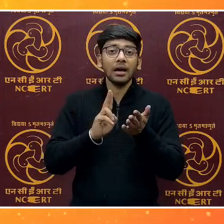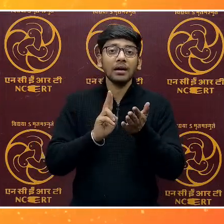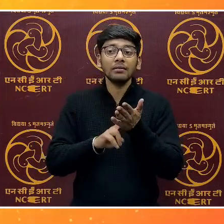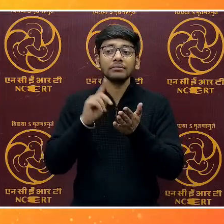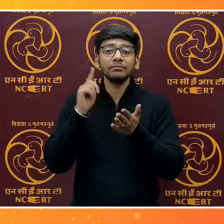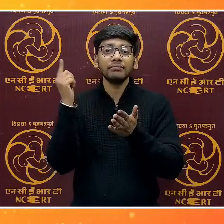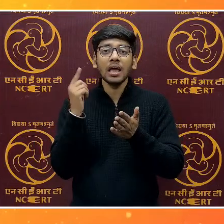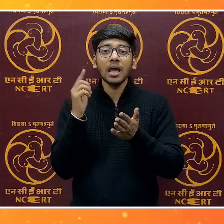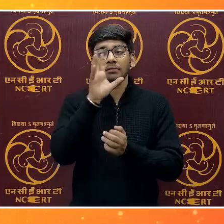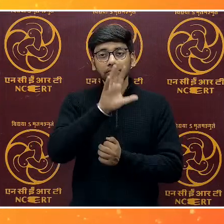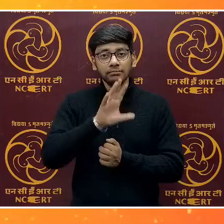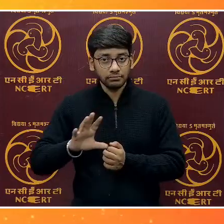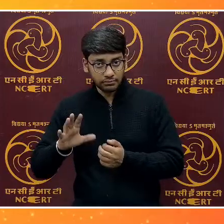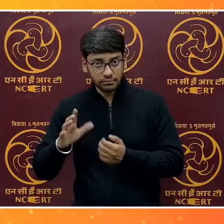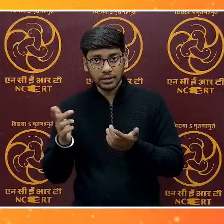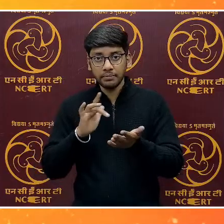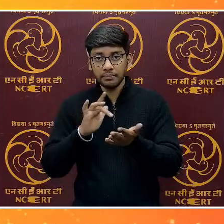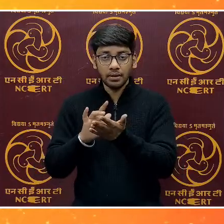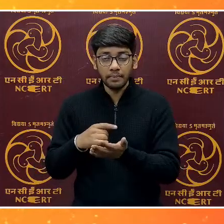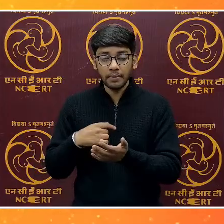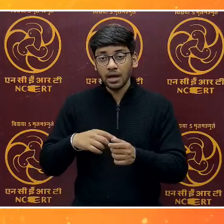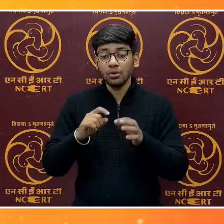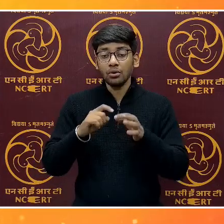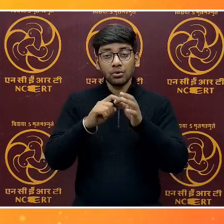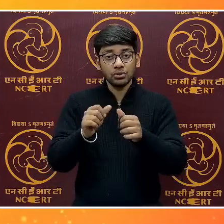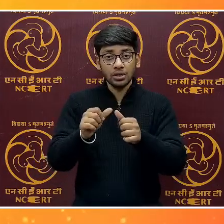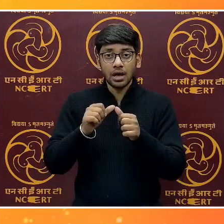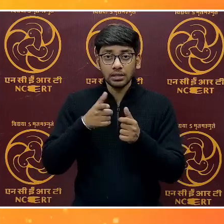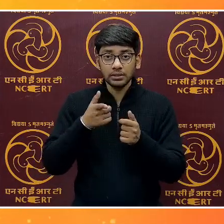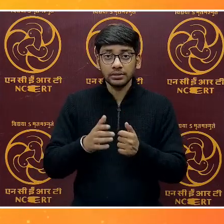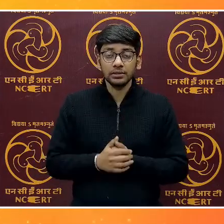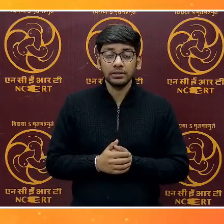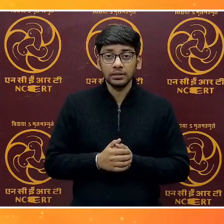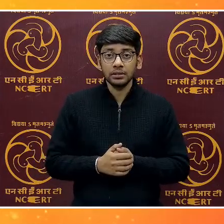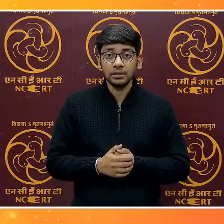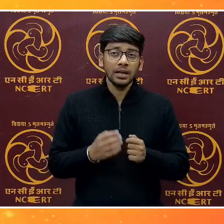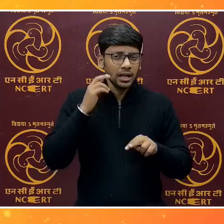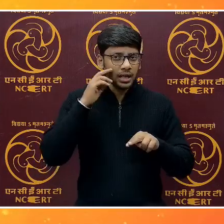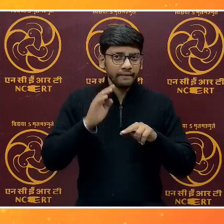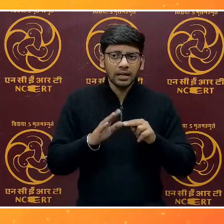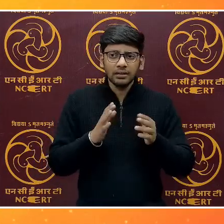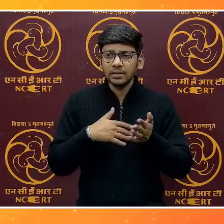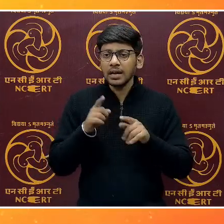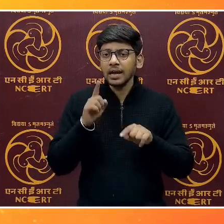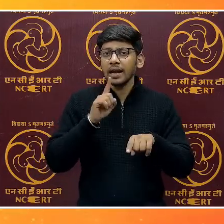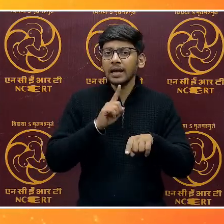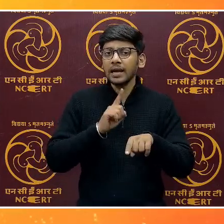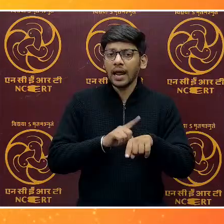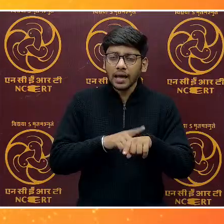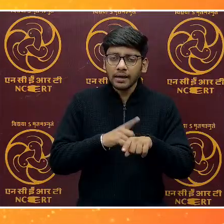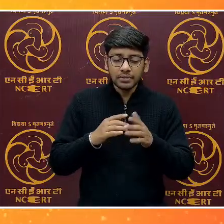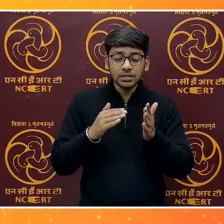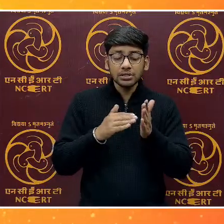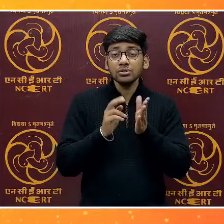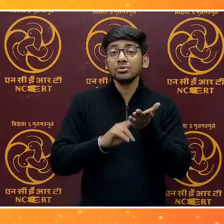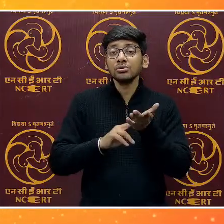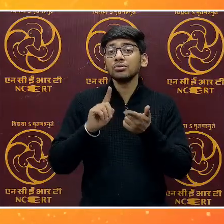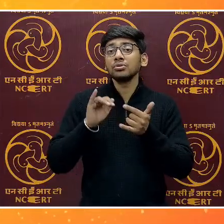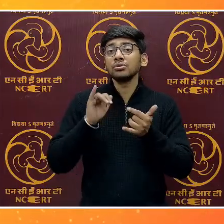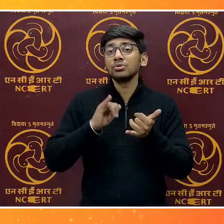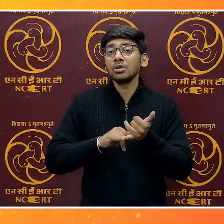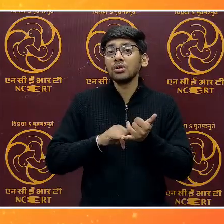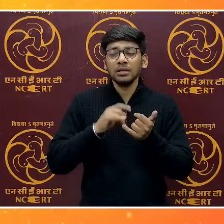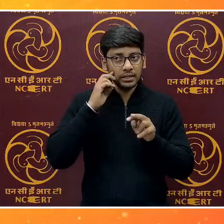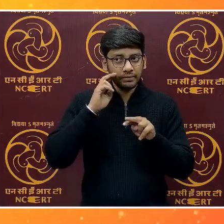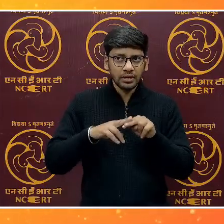in the world. When you will grow up and come in higher classes, you will understand about the time zones also. Yeah, but in India, as such, just